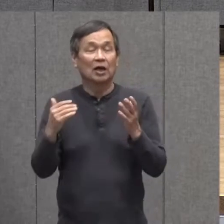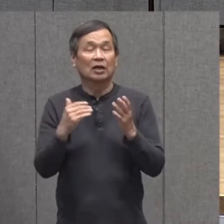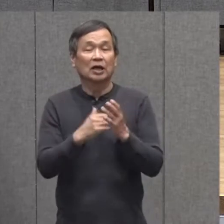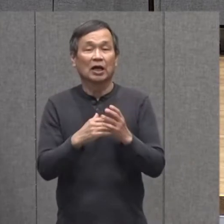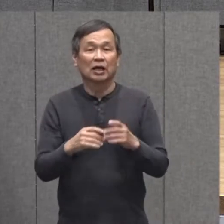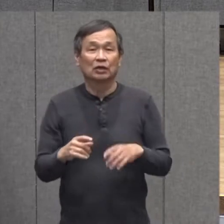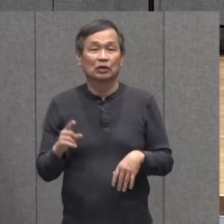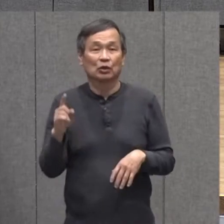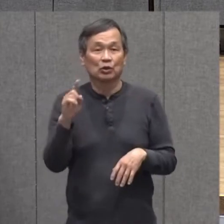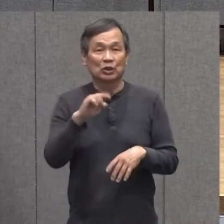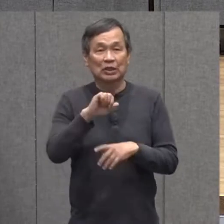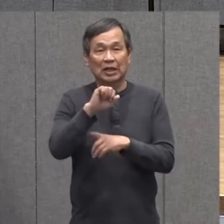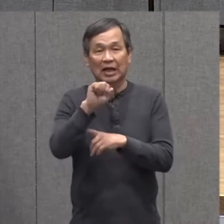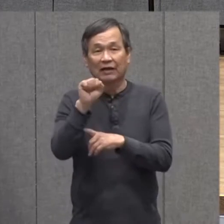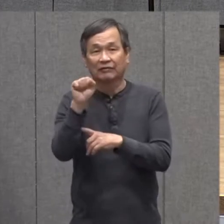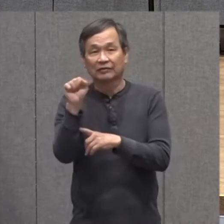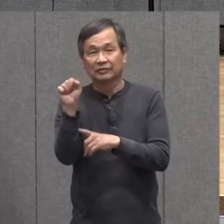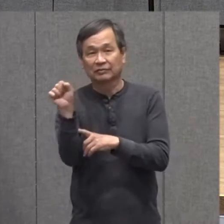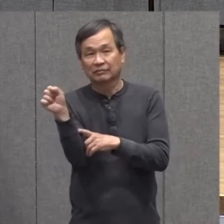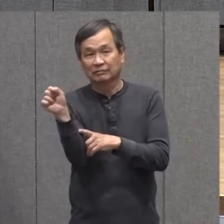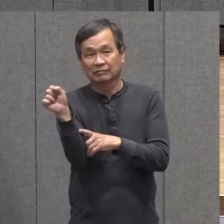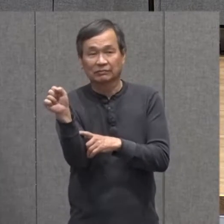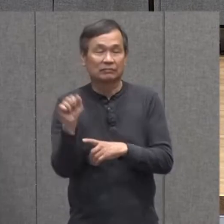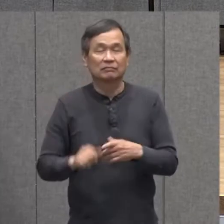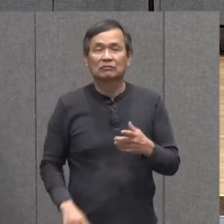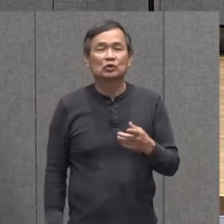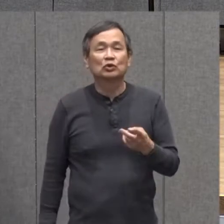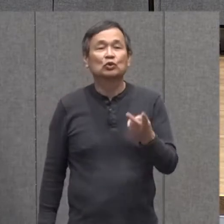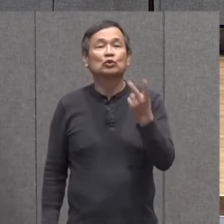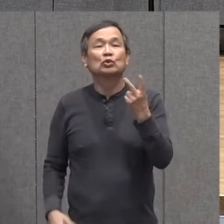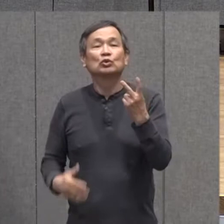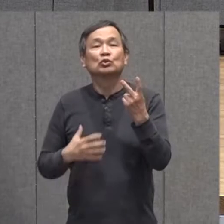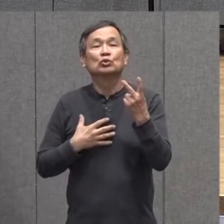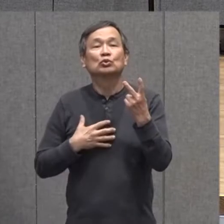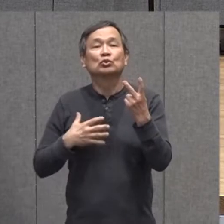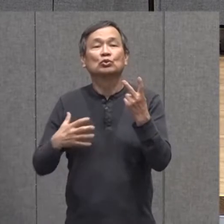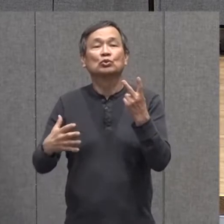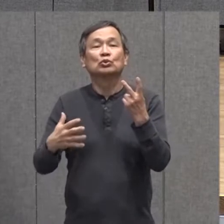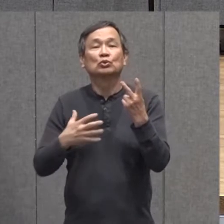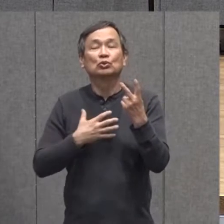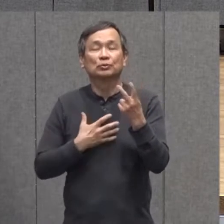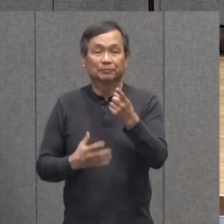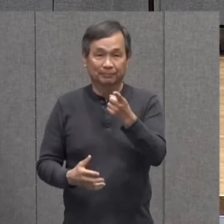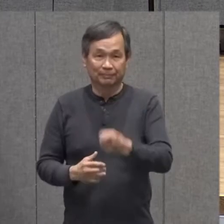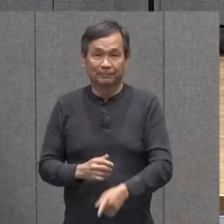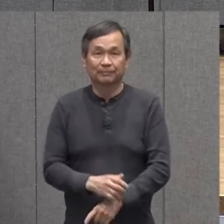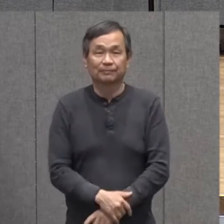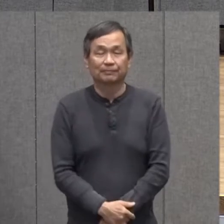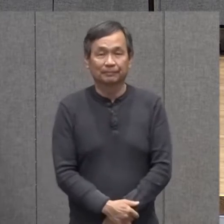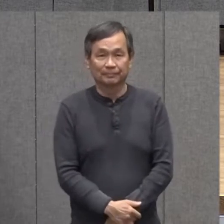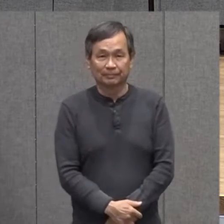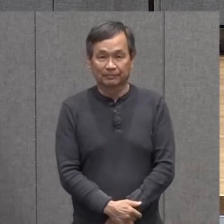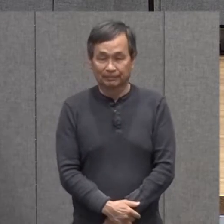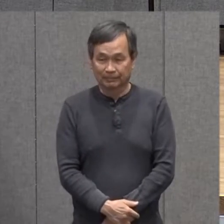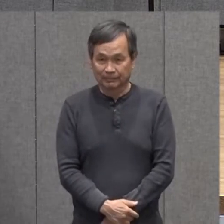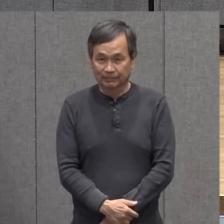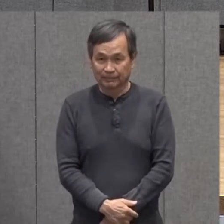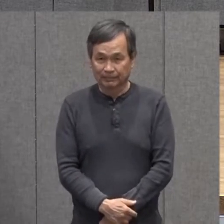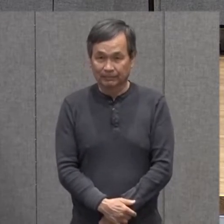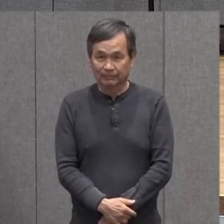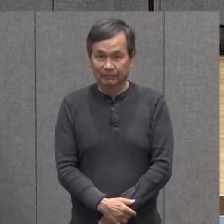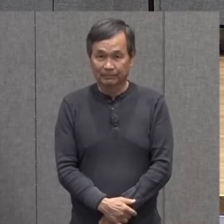to the left side and we're going to take 2 deep breaths. Puedes observar cómo